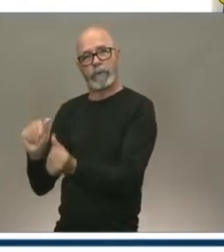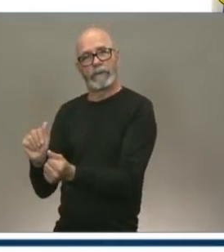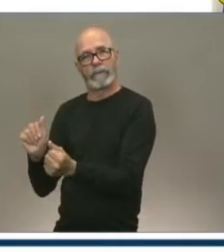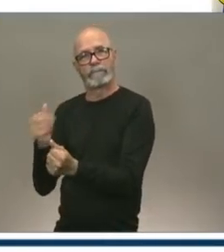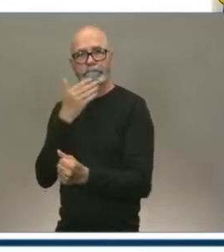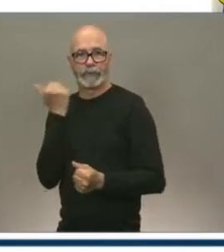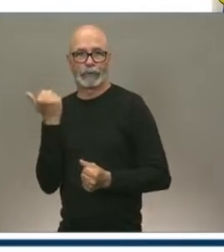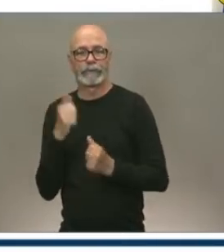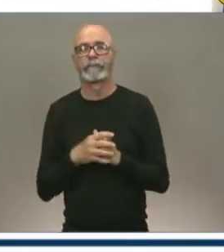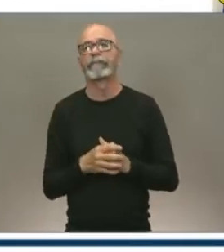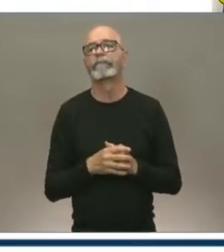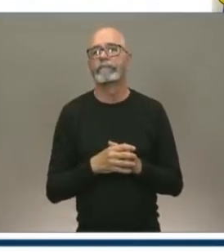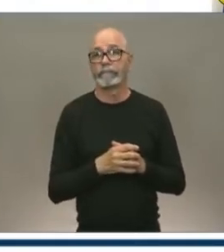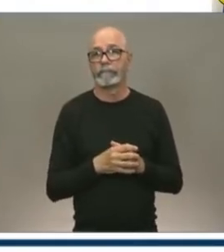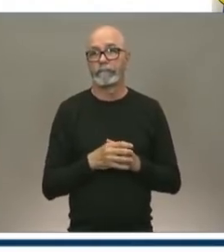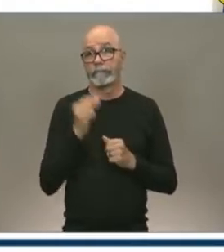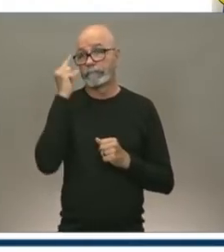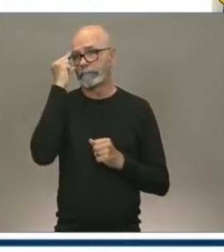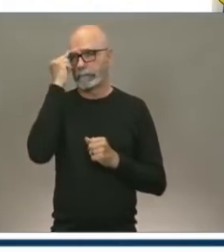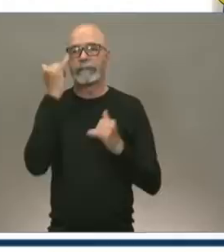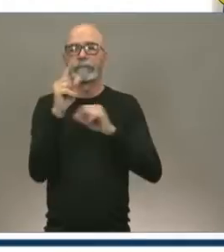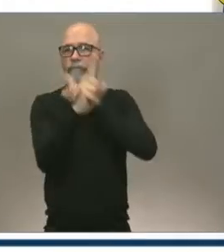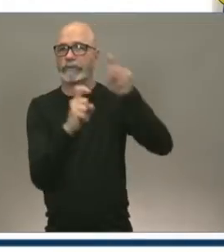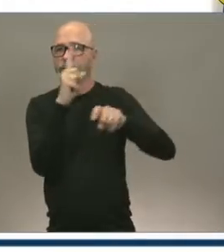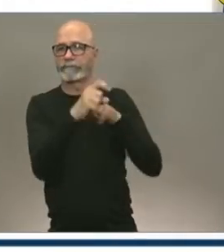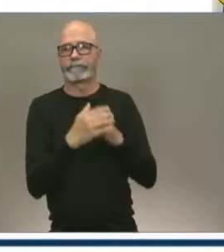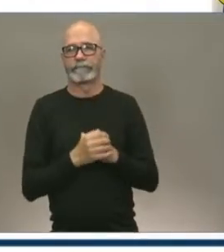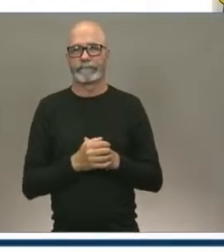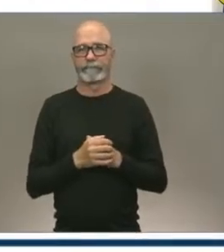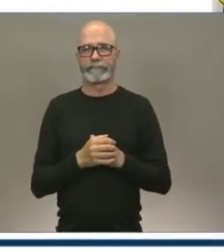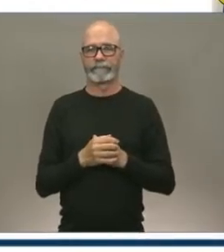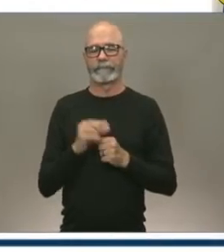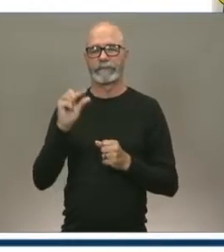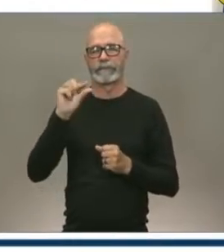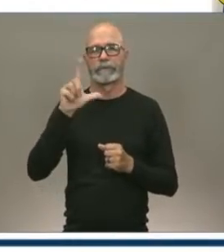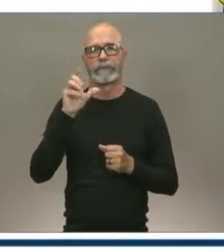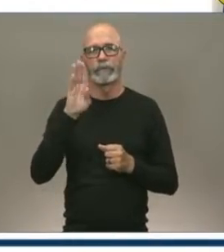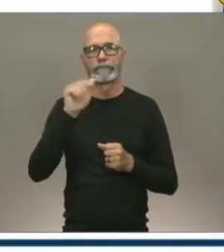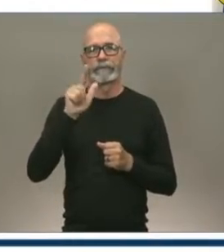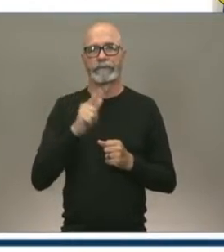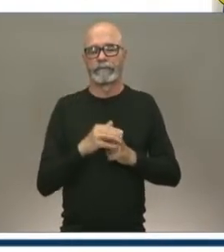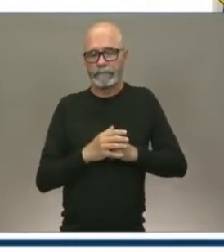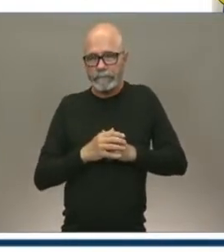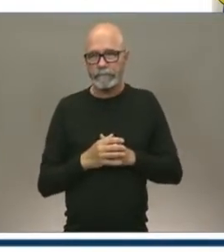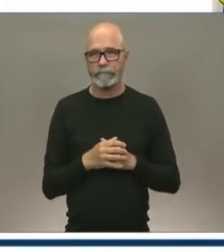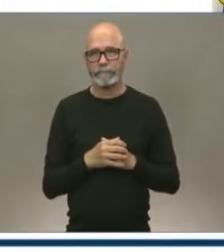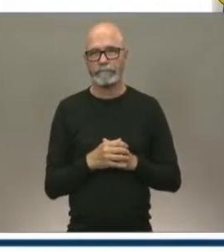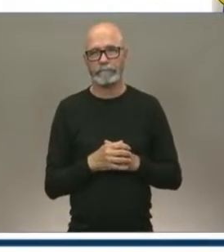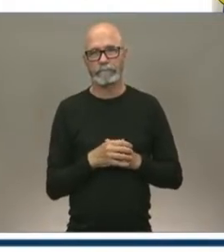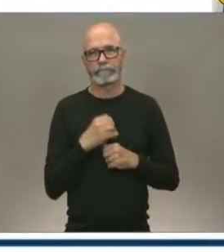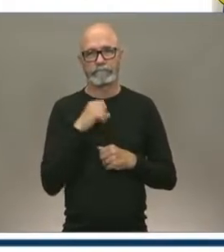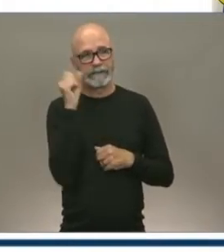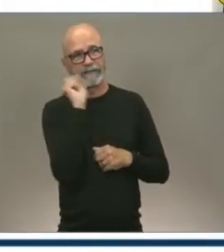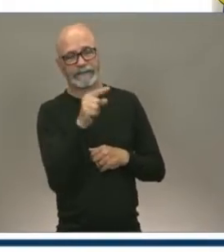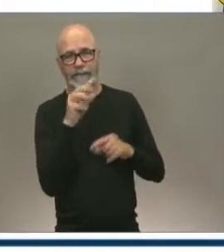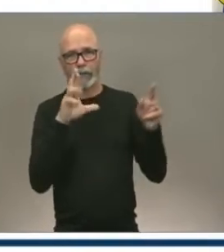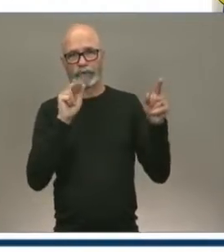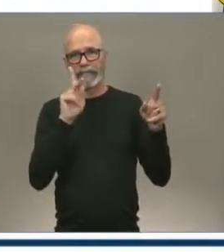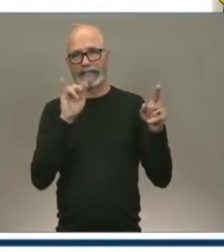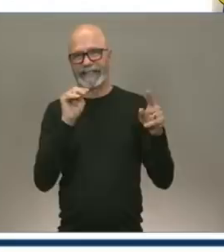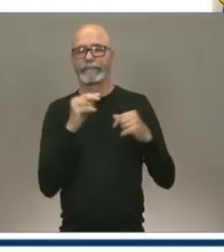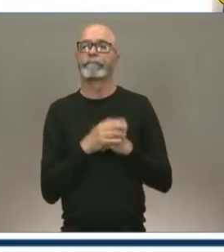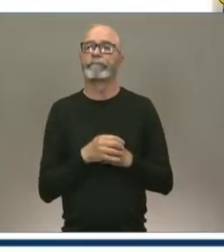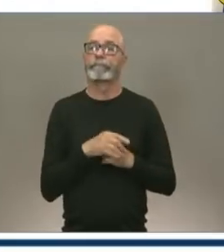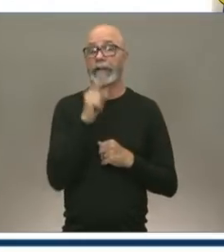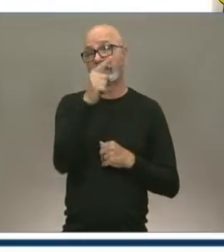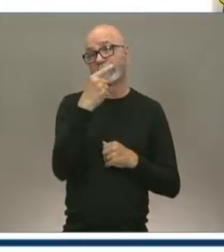have today. First question will go to Alicia Draus with Global. This question is for the Premier. With the Atlantic bubble most likely